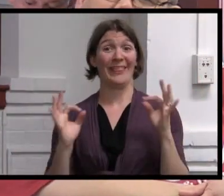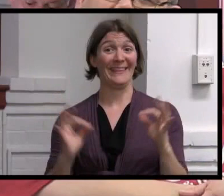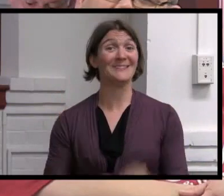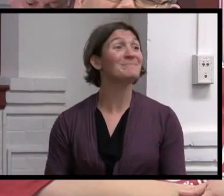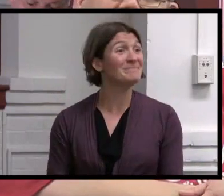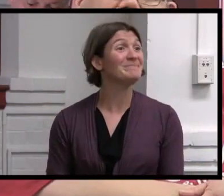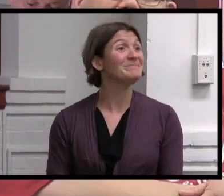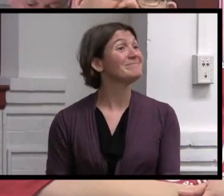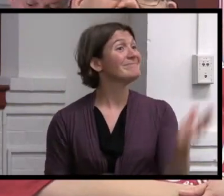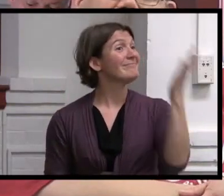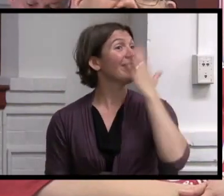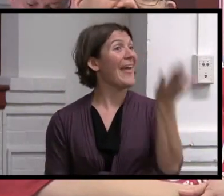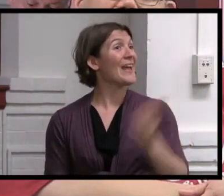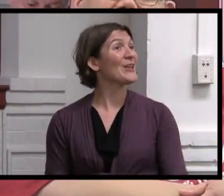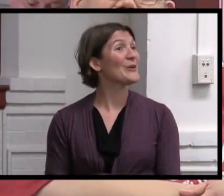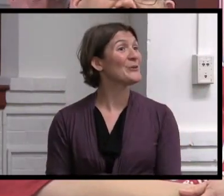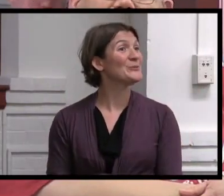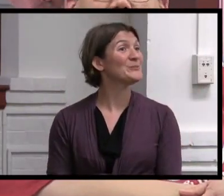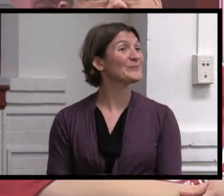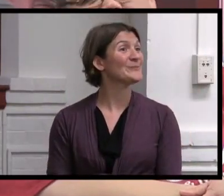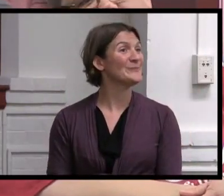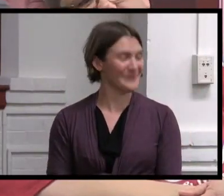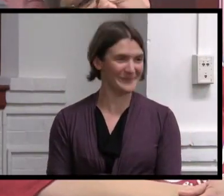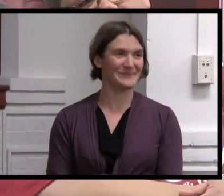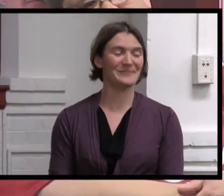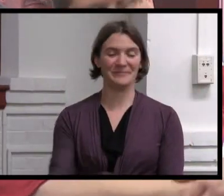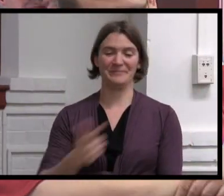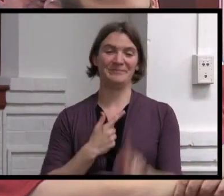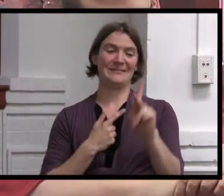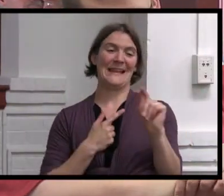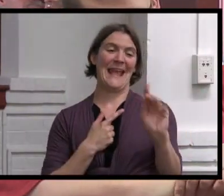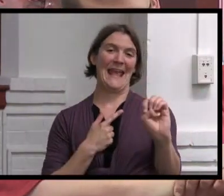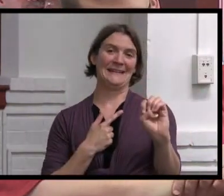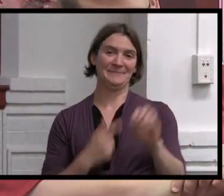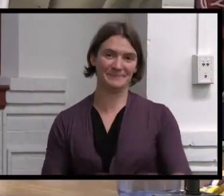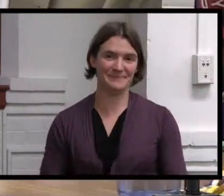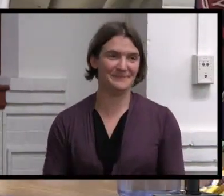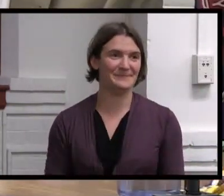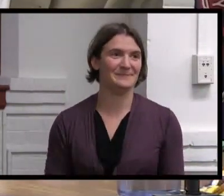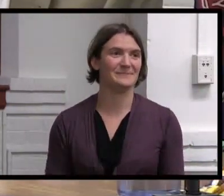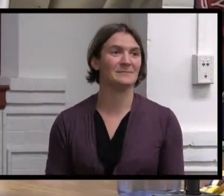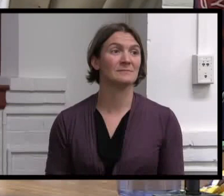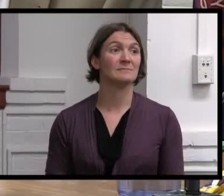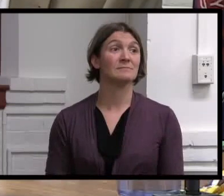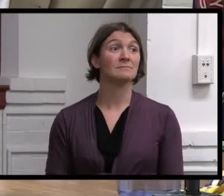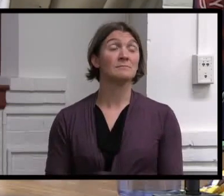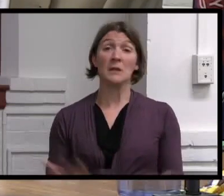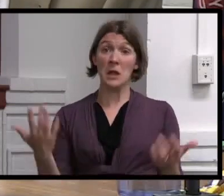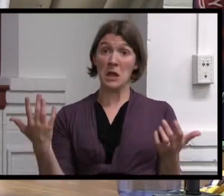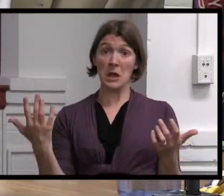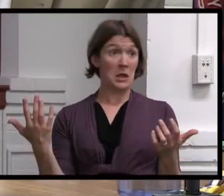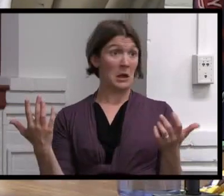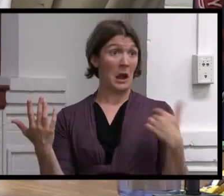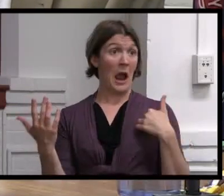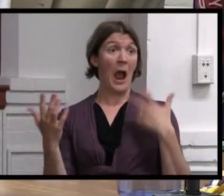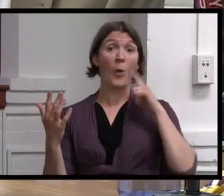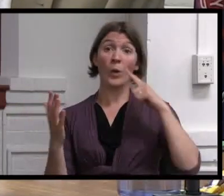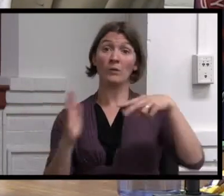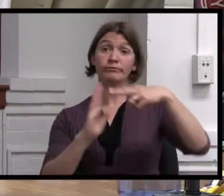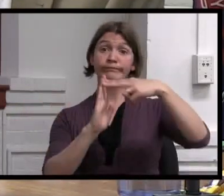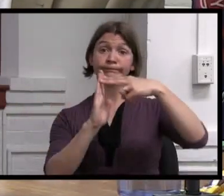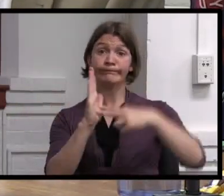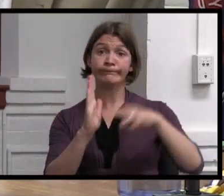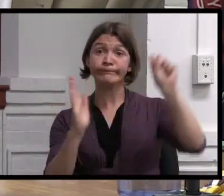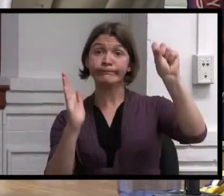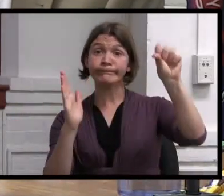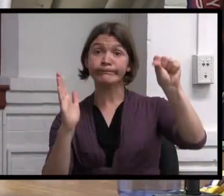important. Thank you, Brenda. That's awesome. Unless anyone else would like to, I will read the proclamation, if